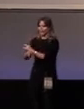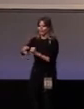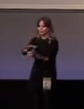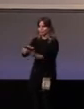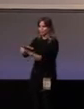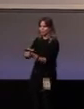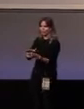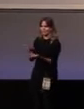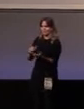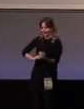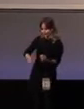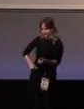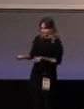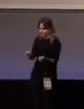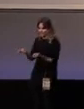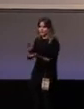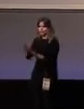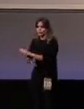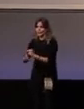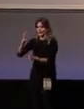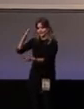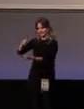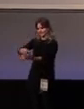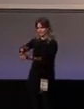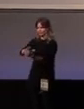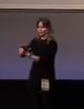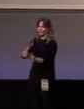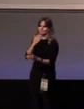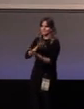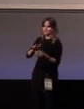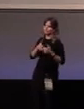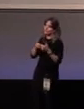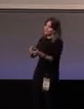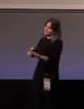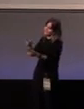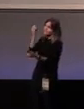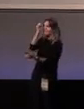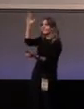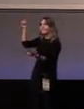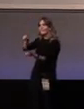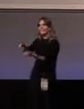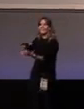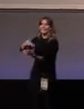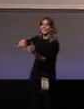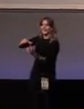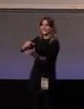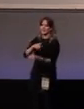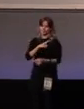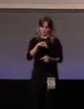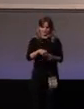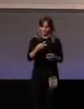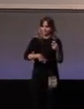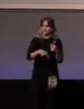is destroying de roedel de they don't make it romanic wiel wordt je hebt ideeën heb een run brussels every